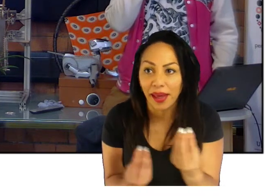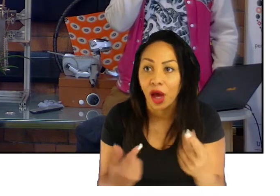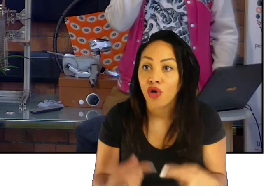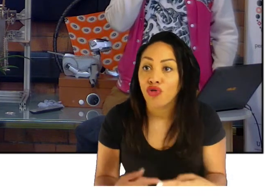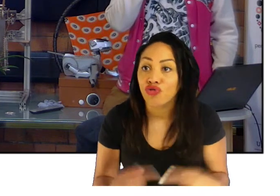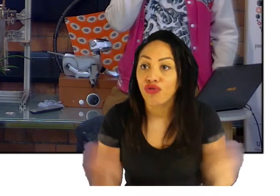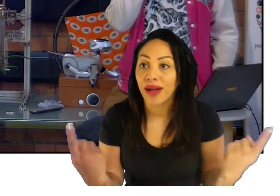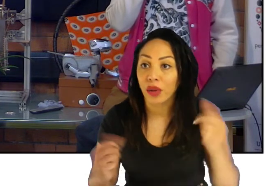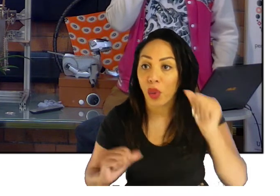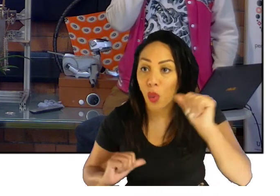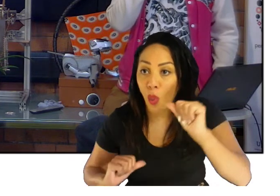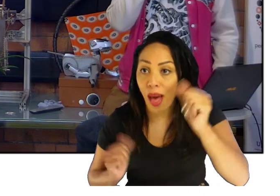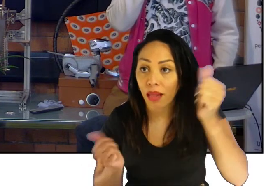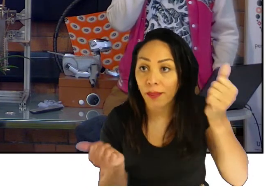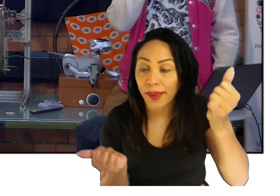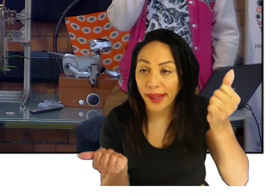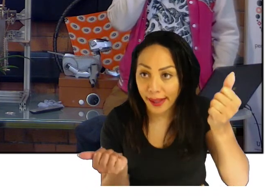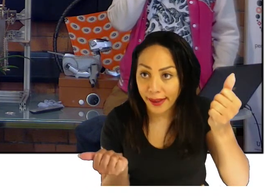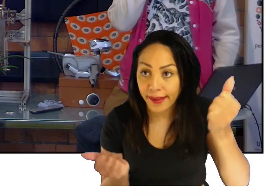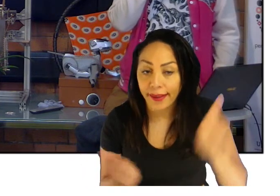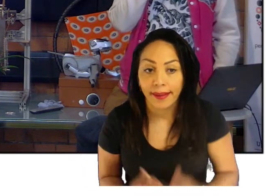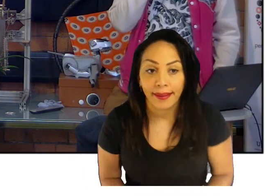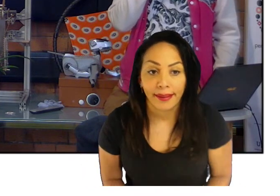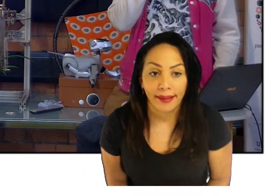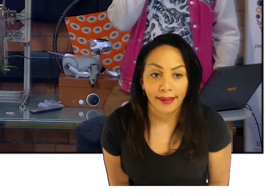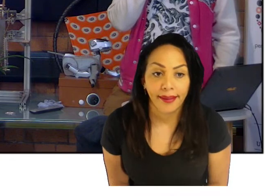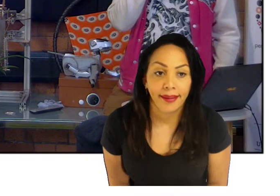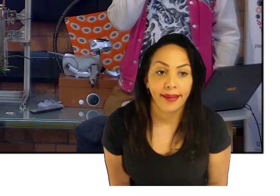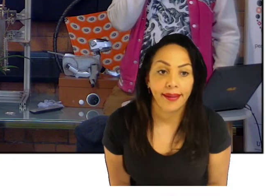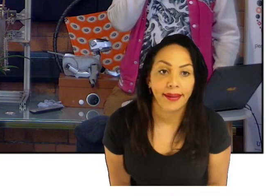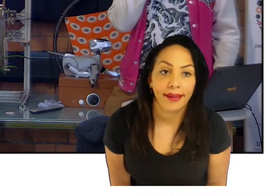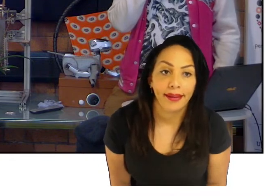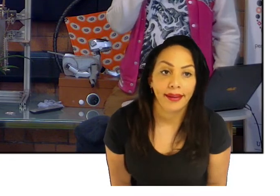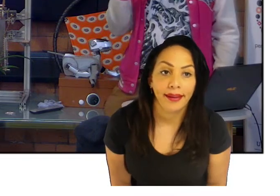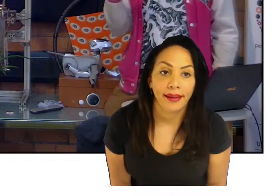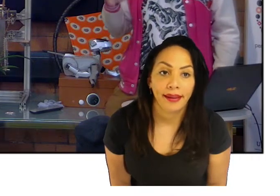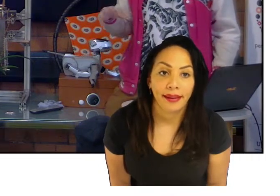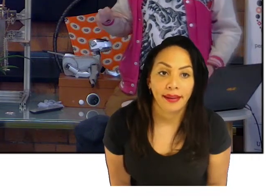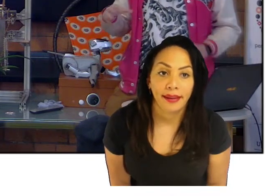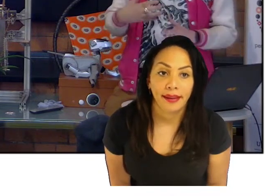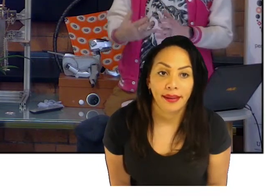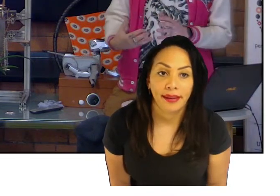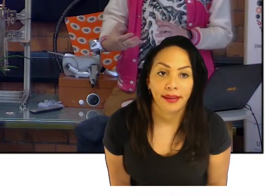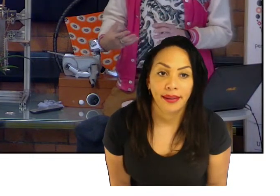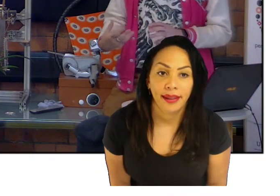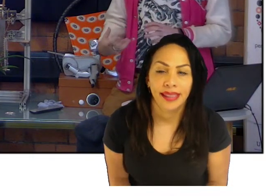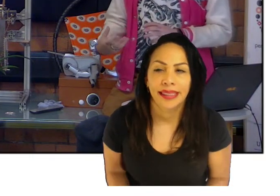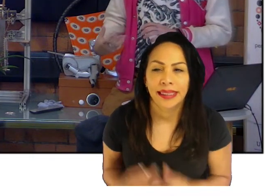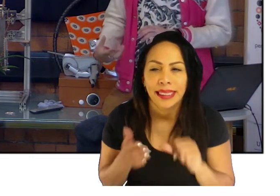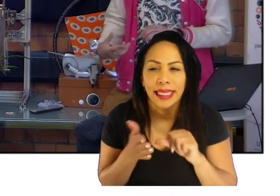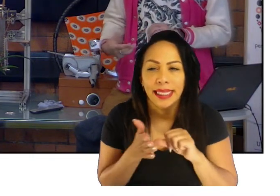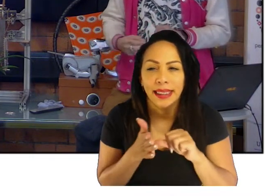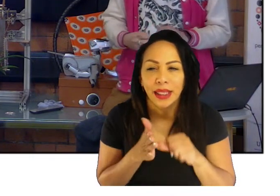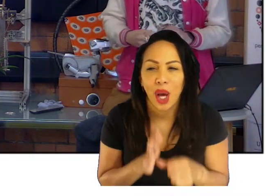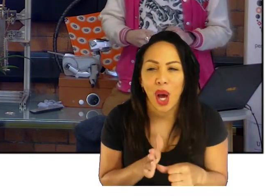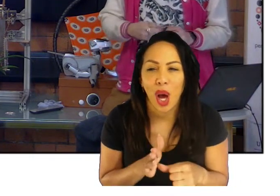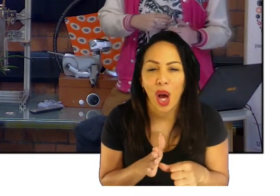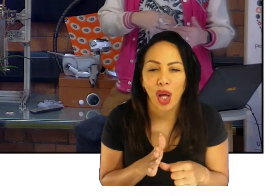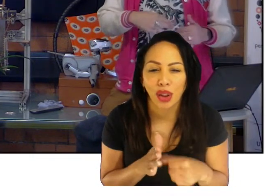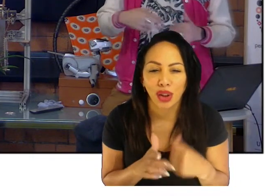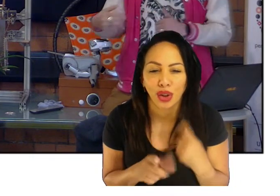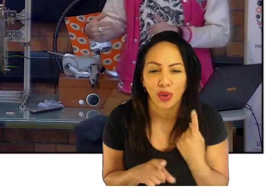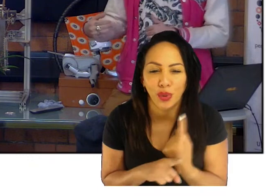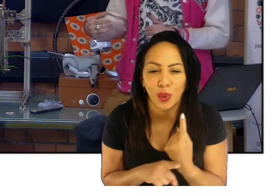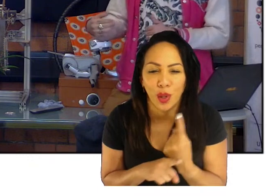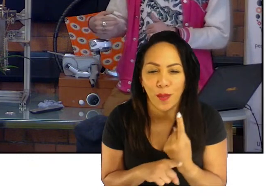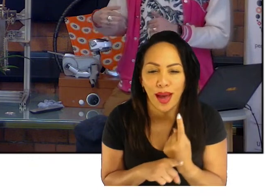that kind of, I would say it's hard to talk about because it looks like whatever the people that get